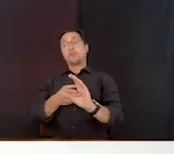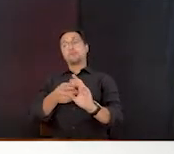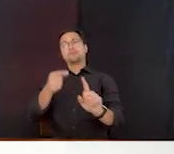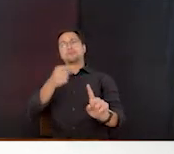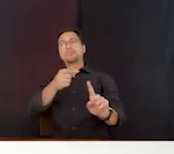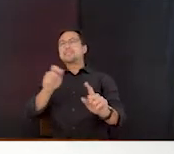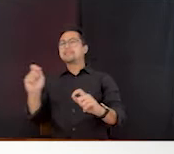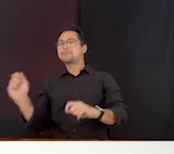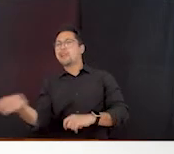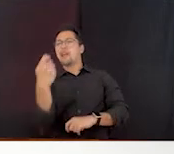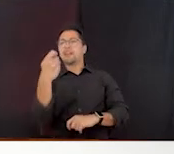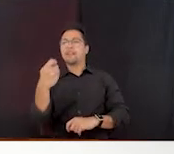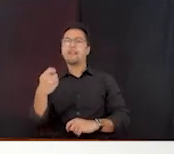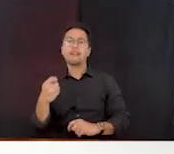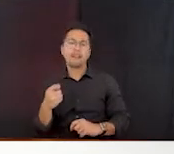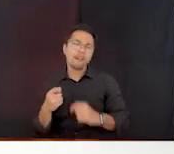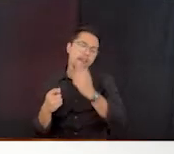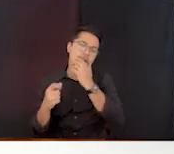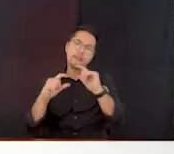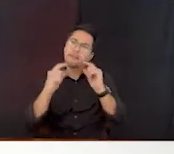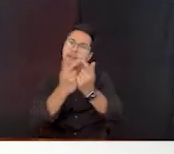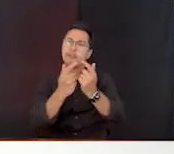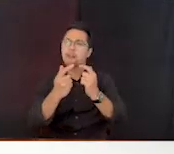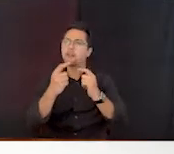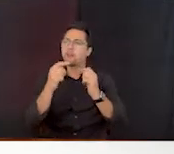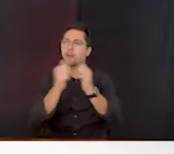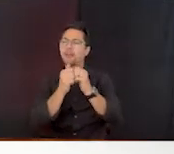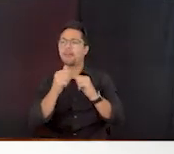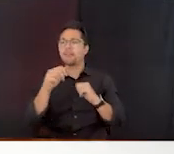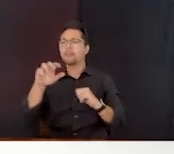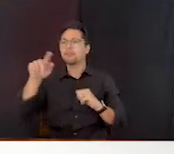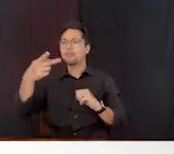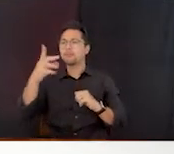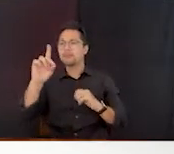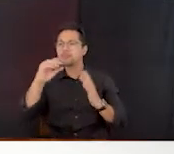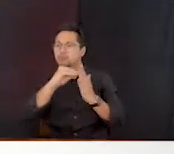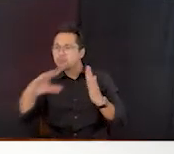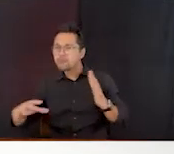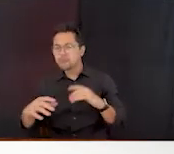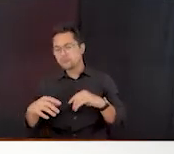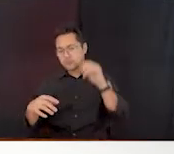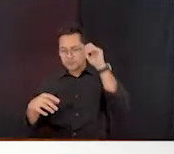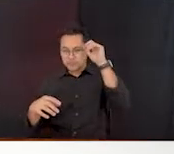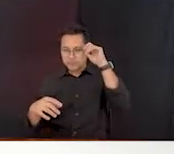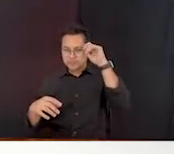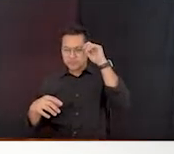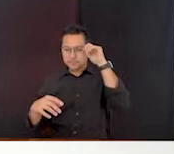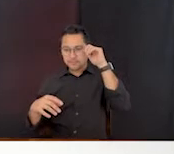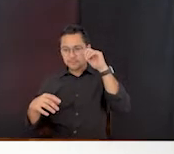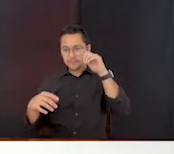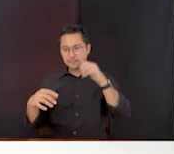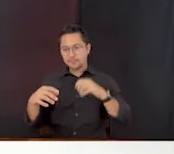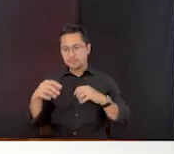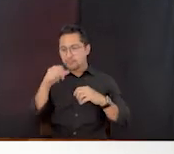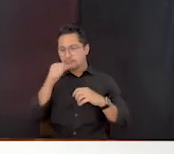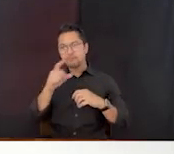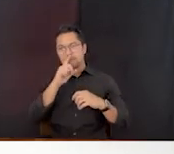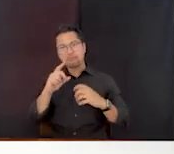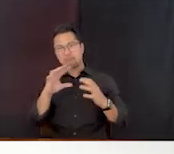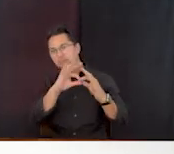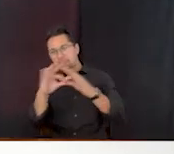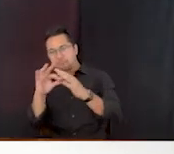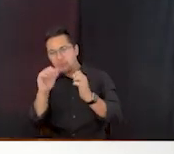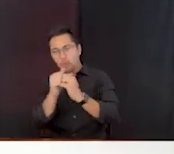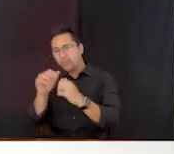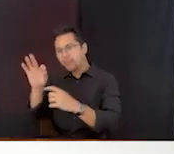tennis group composed of grad students. It was kind of a branch off the tennis club at FSU, but not really associated with the